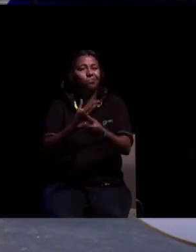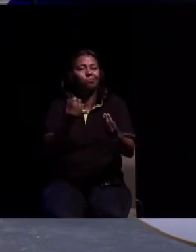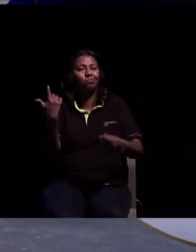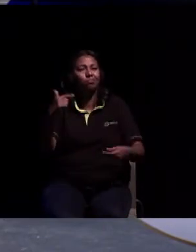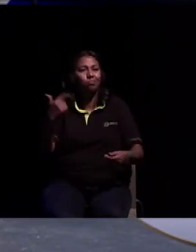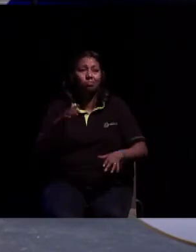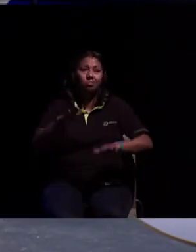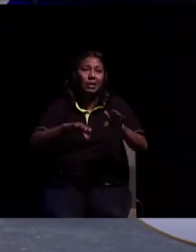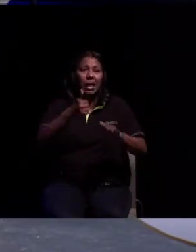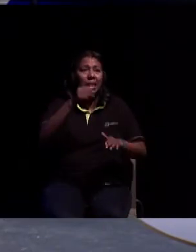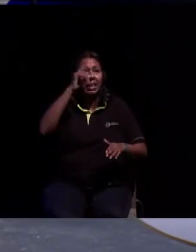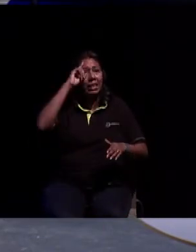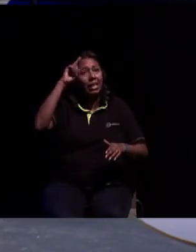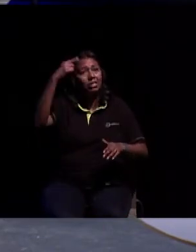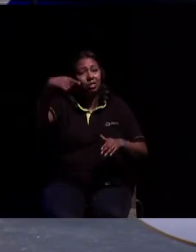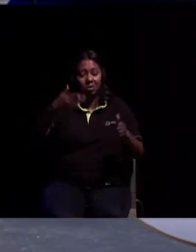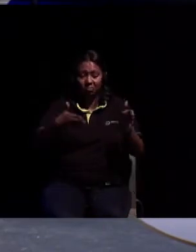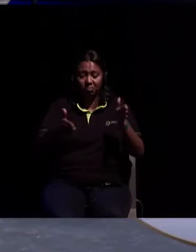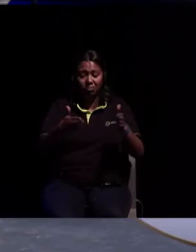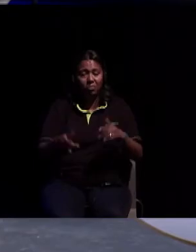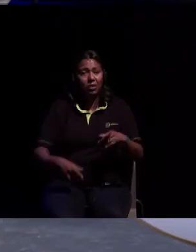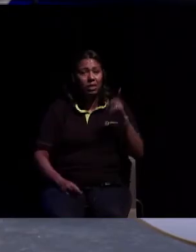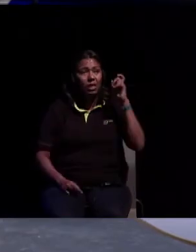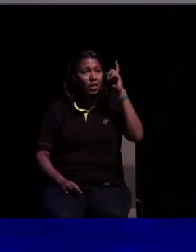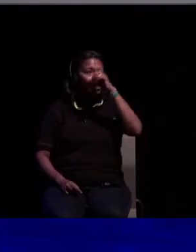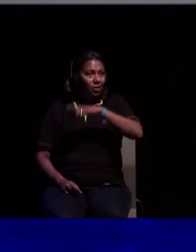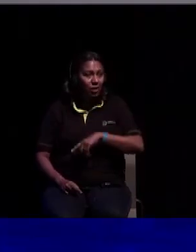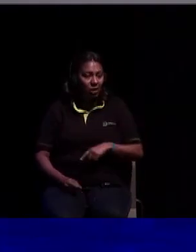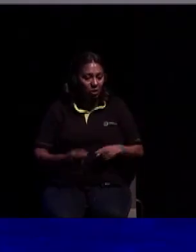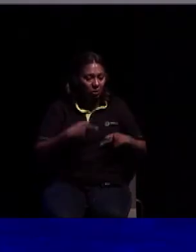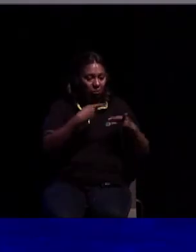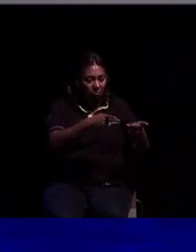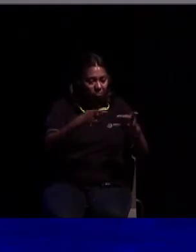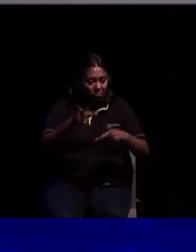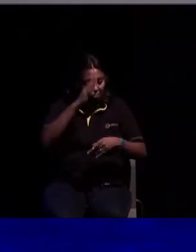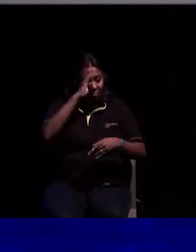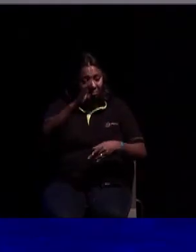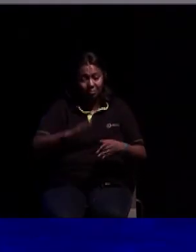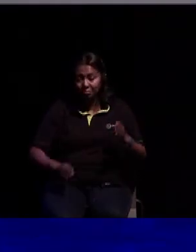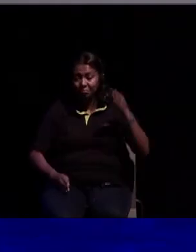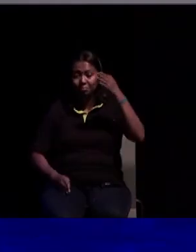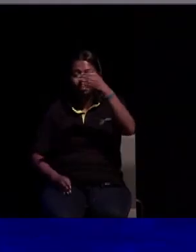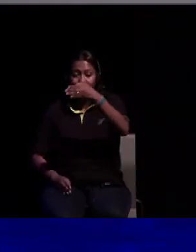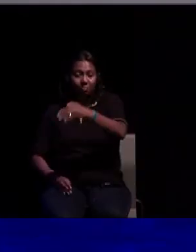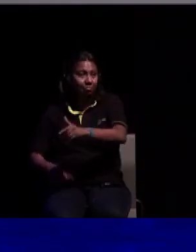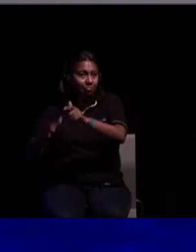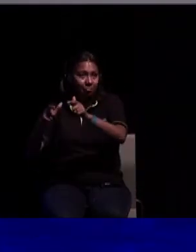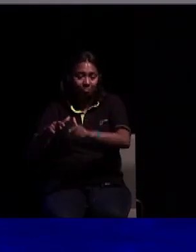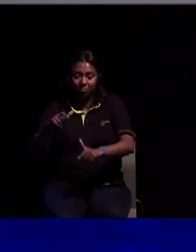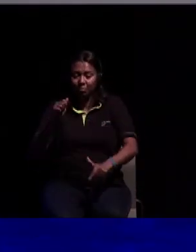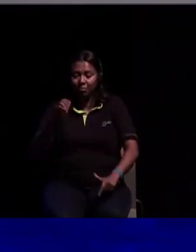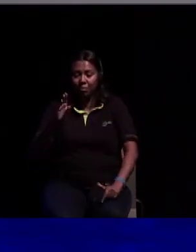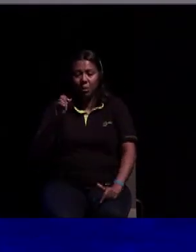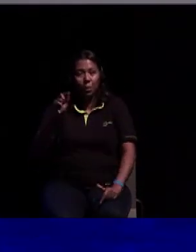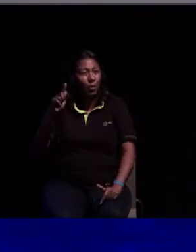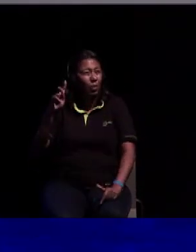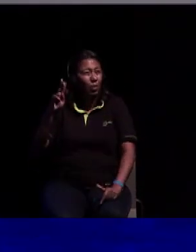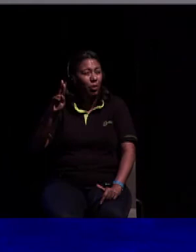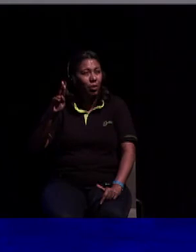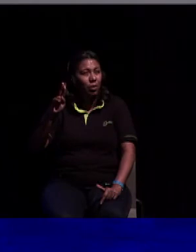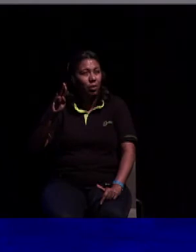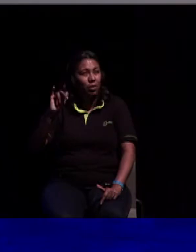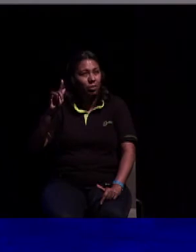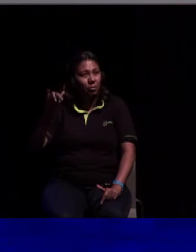difficult to go off the main routes. So I don't feel it's promising. I've done what I can with